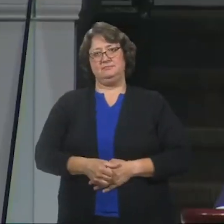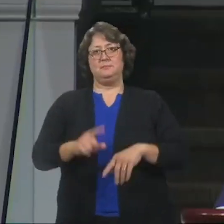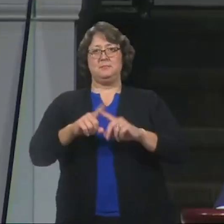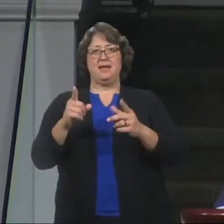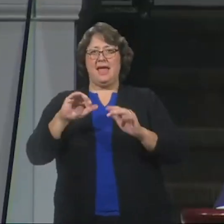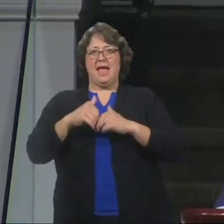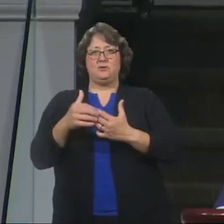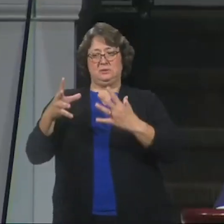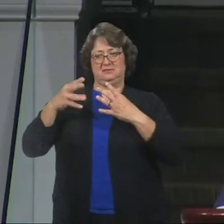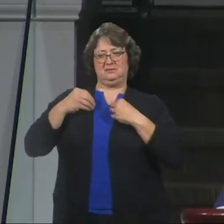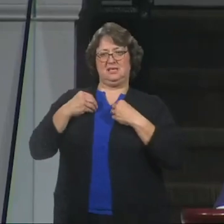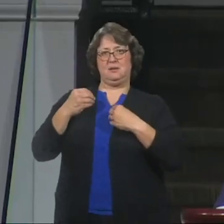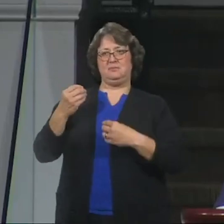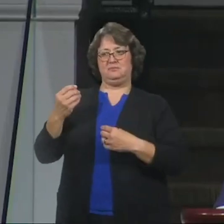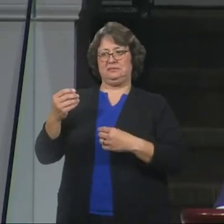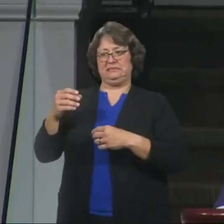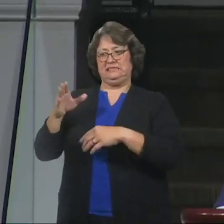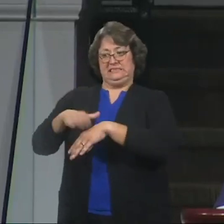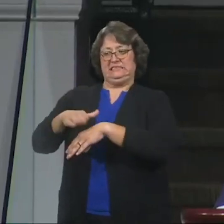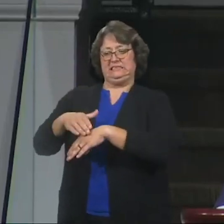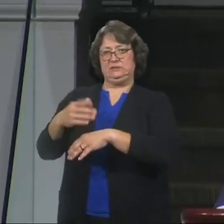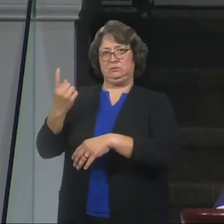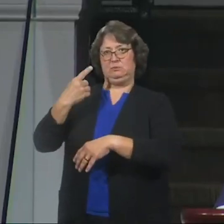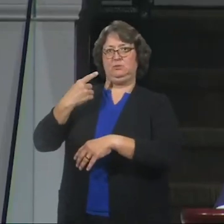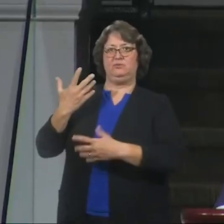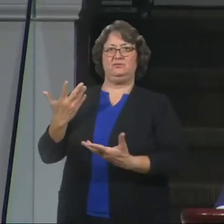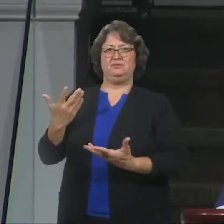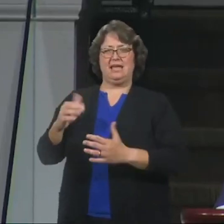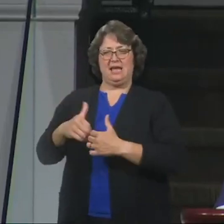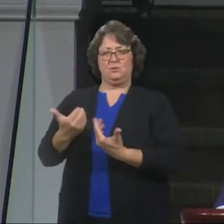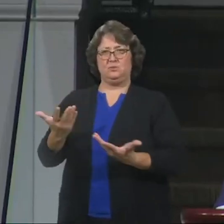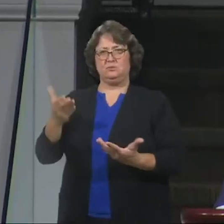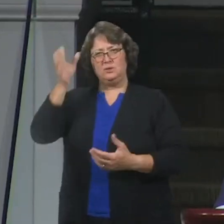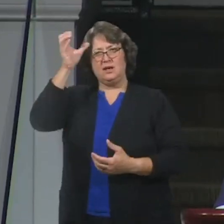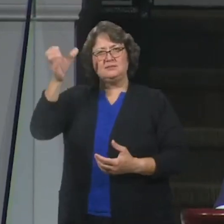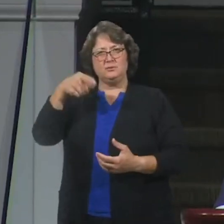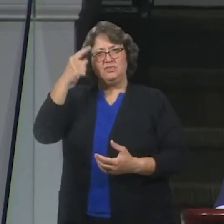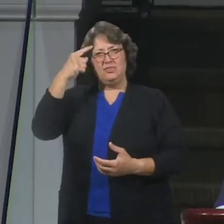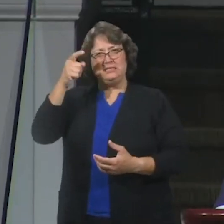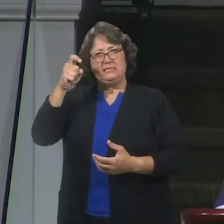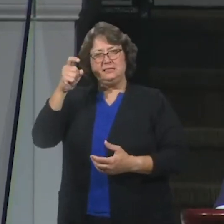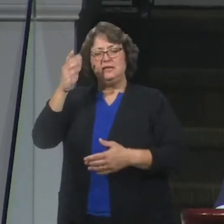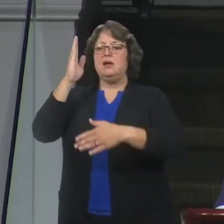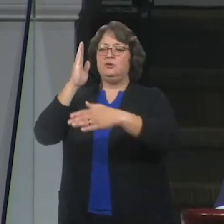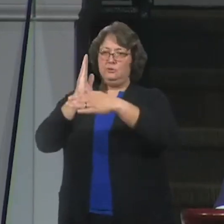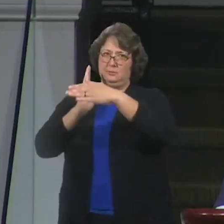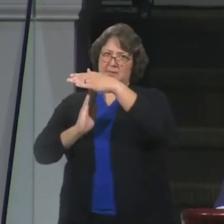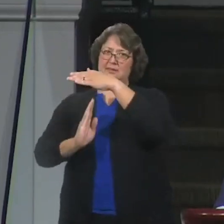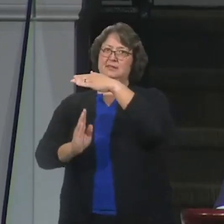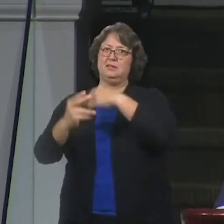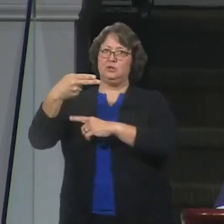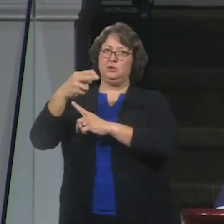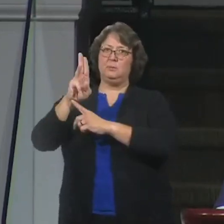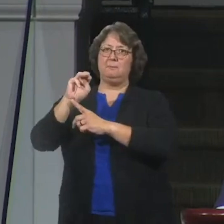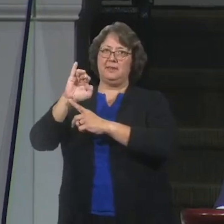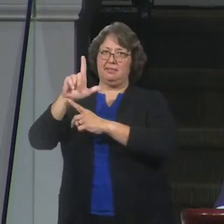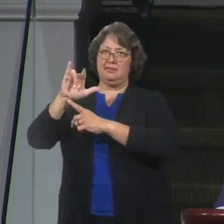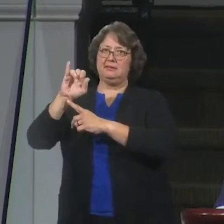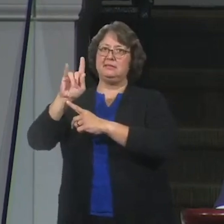accept reproof? What concept do you think it takes? Humility. Yeah. How about 15, verse